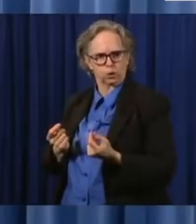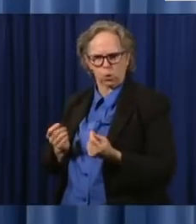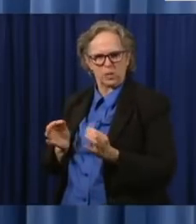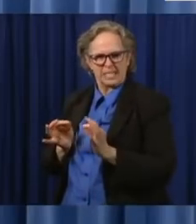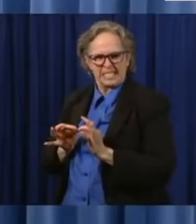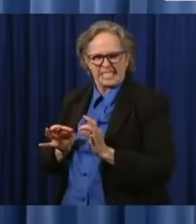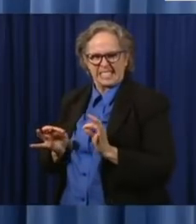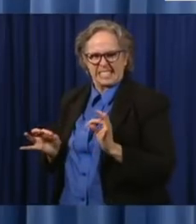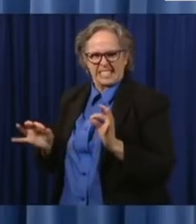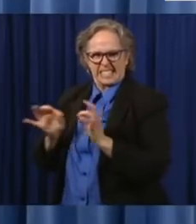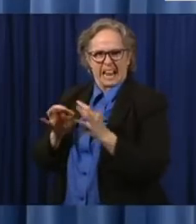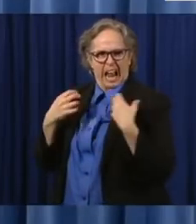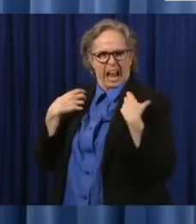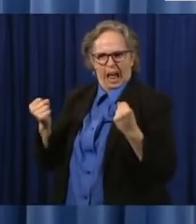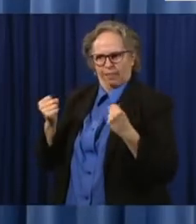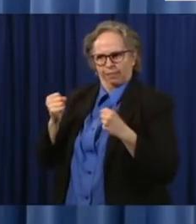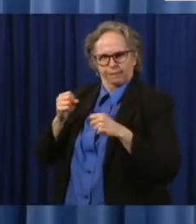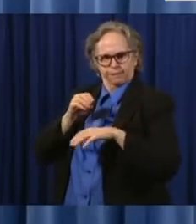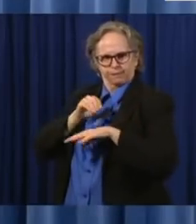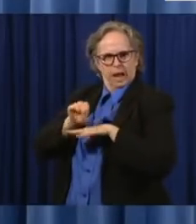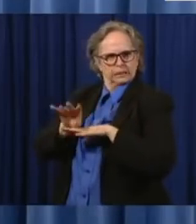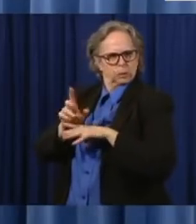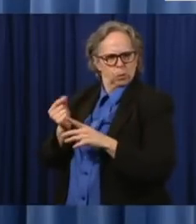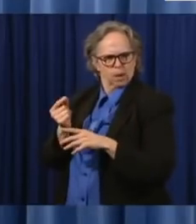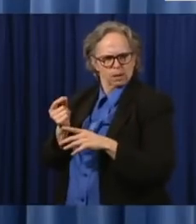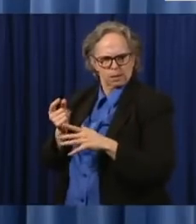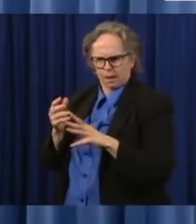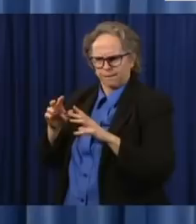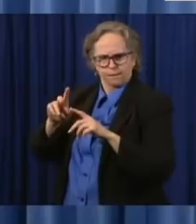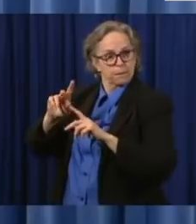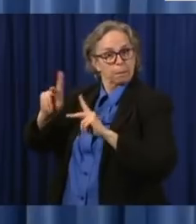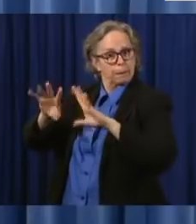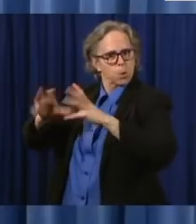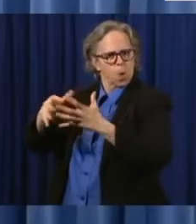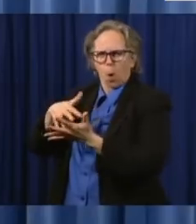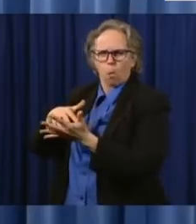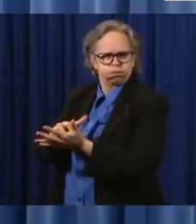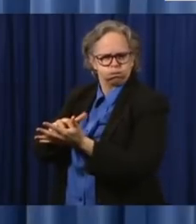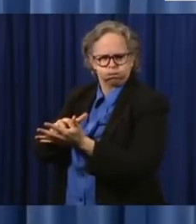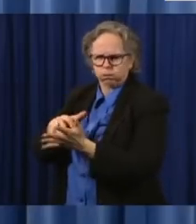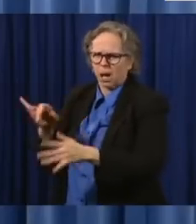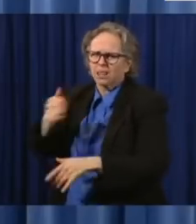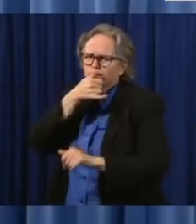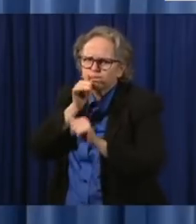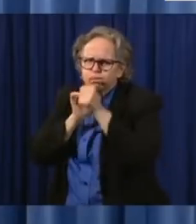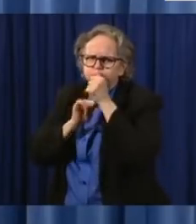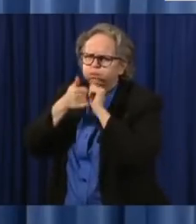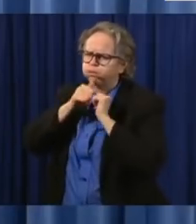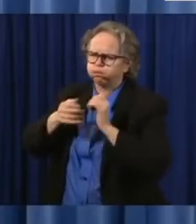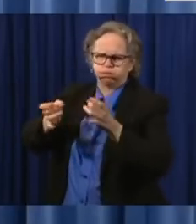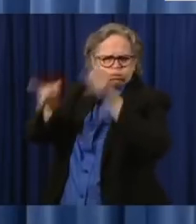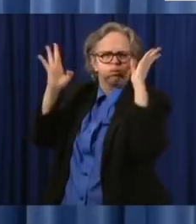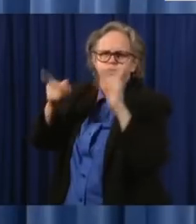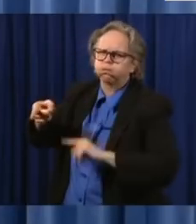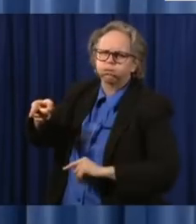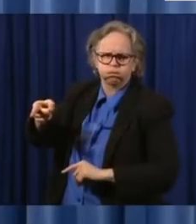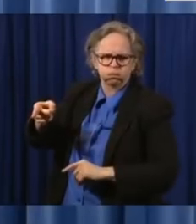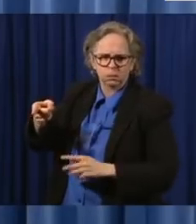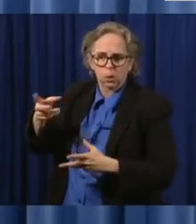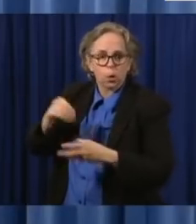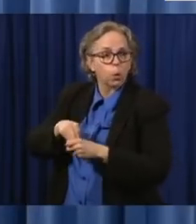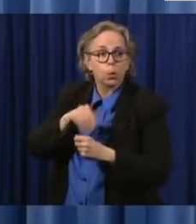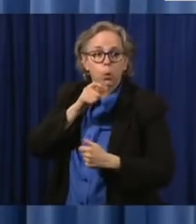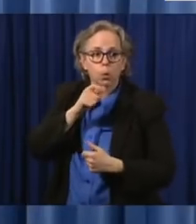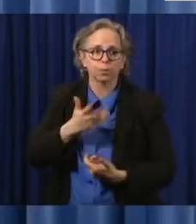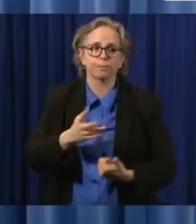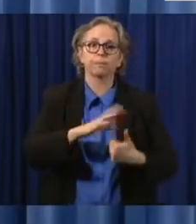vulnerable Ohioans as those who can suffer the worst impact from the virus. They include those who are 65